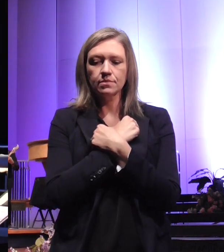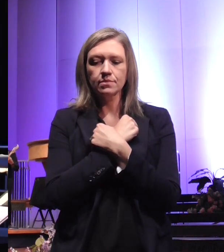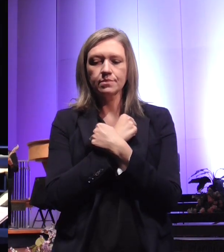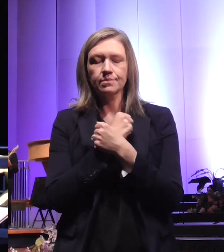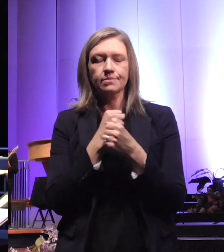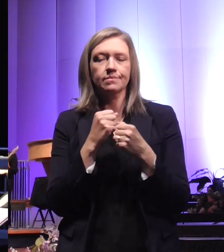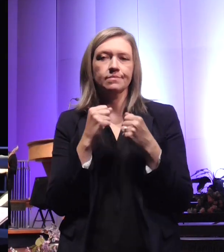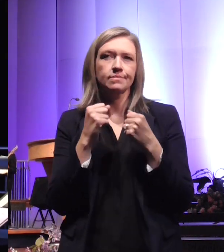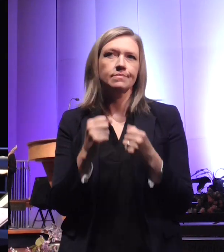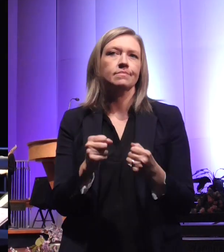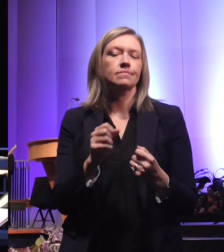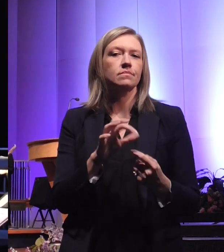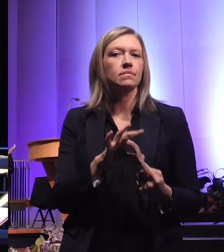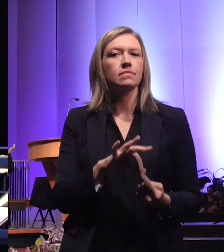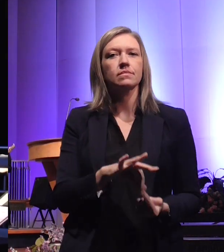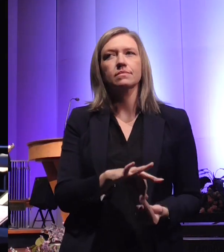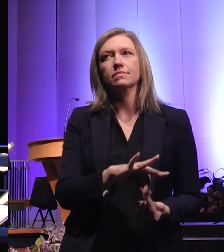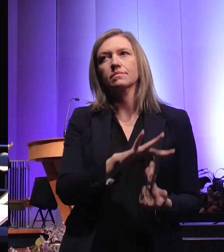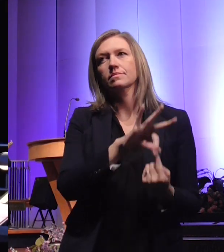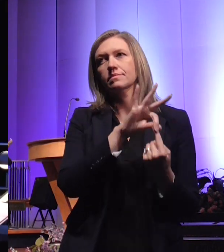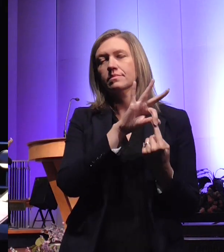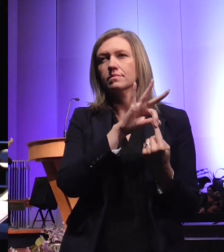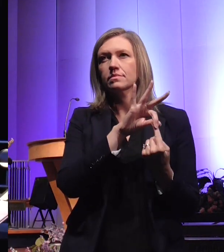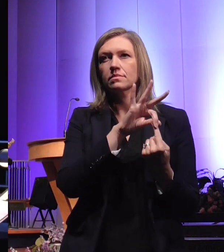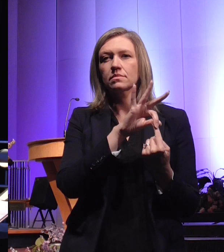love, so sacred,